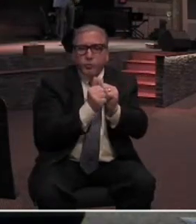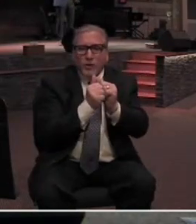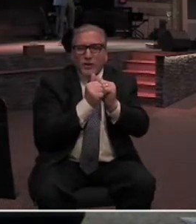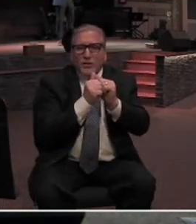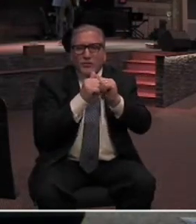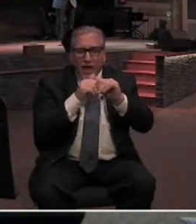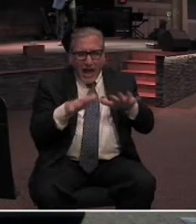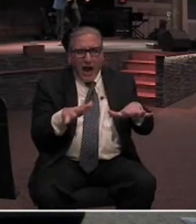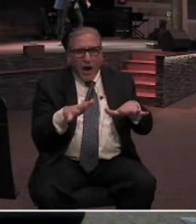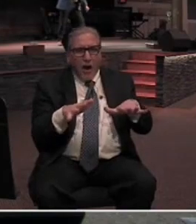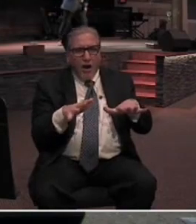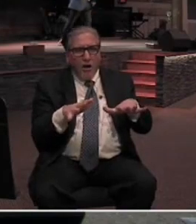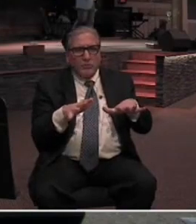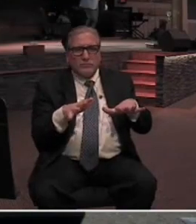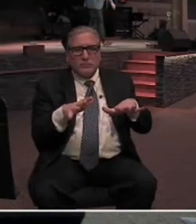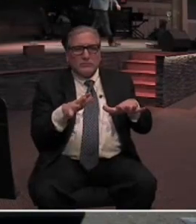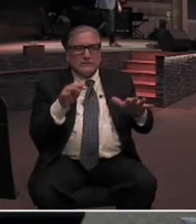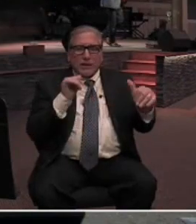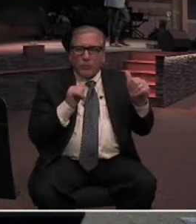Without fail,